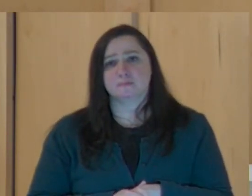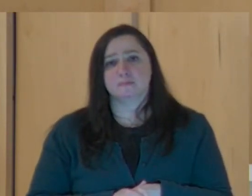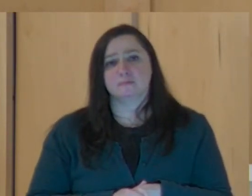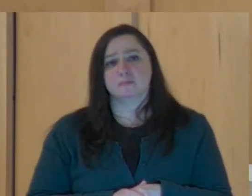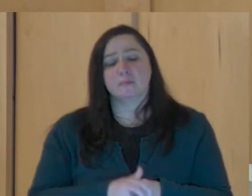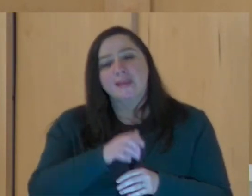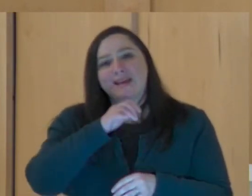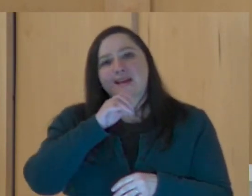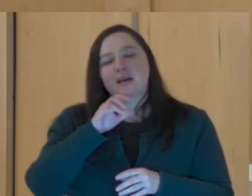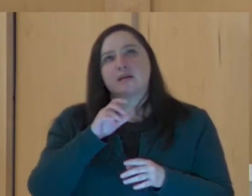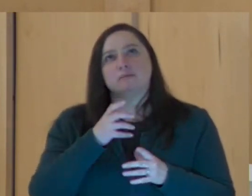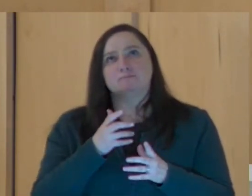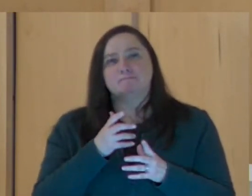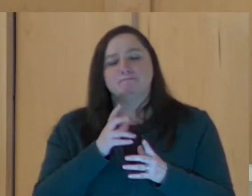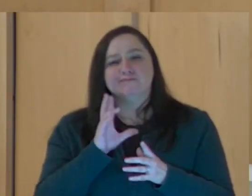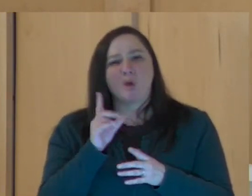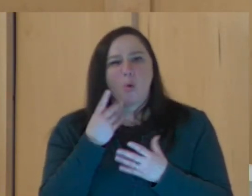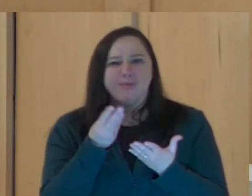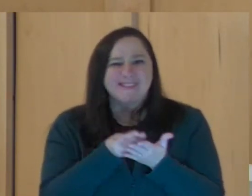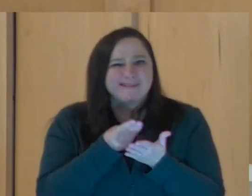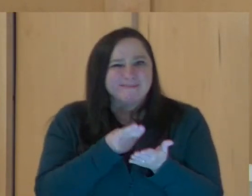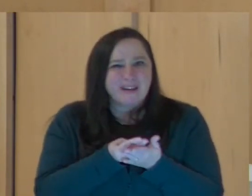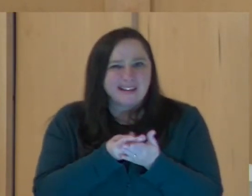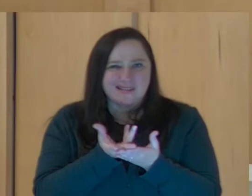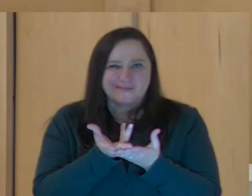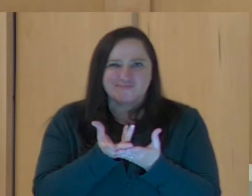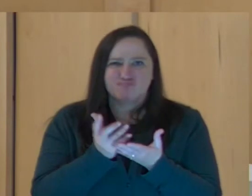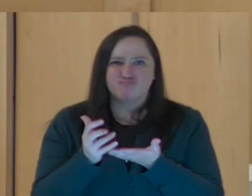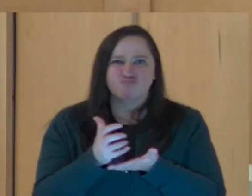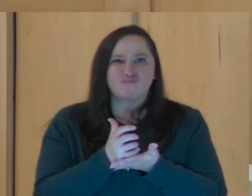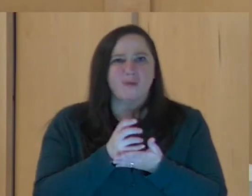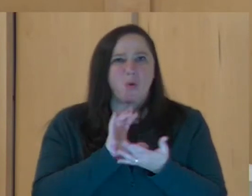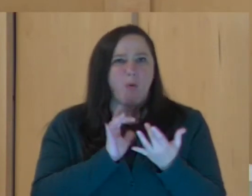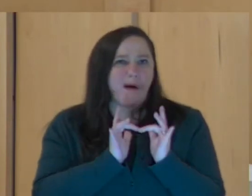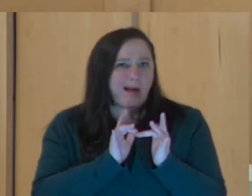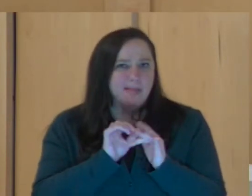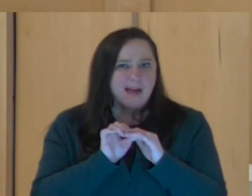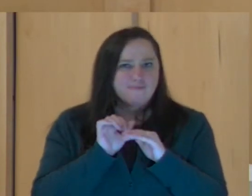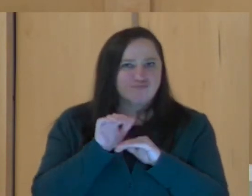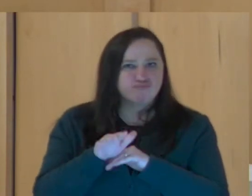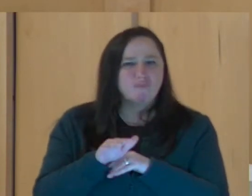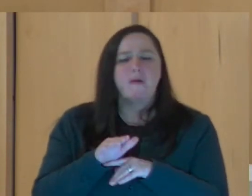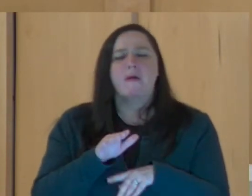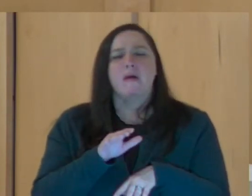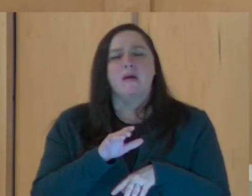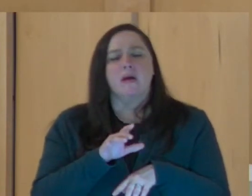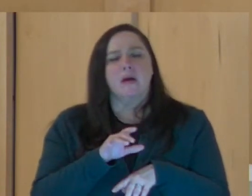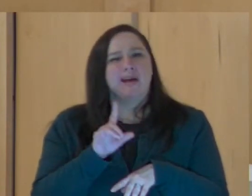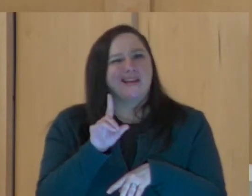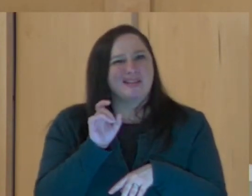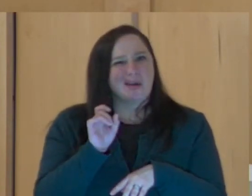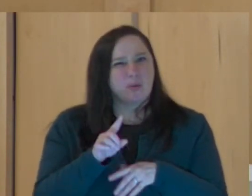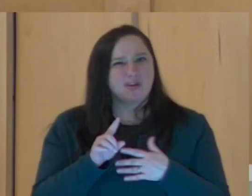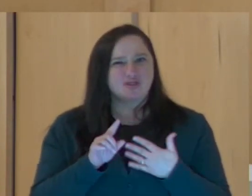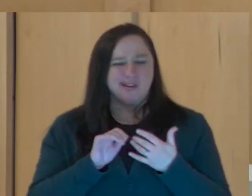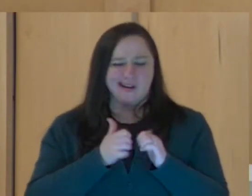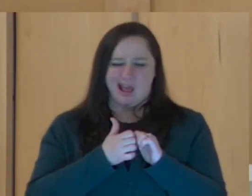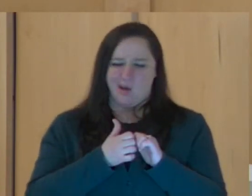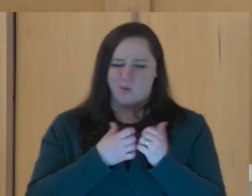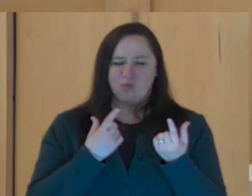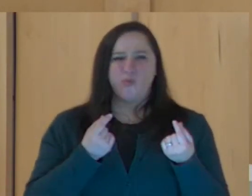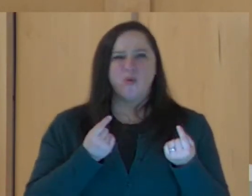It's not just about the money put in the plates or online. The question is, how do you give yourself back to